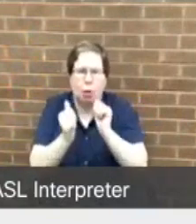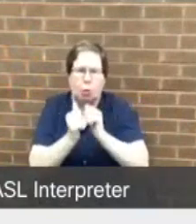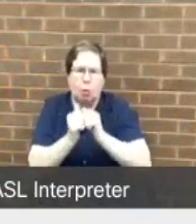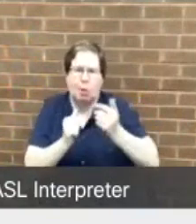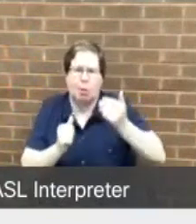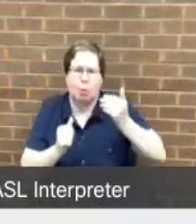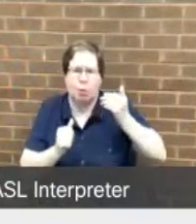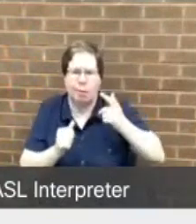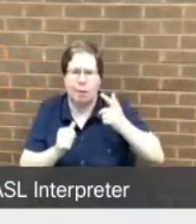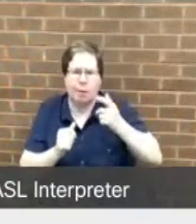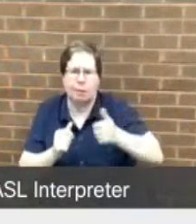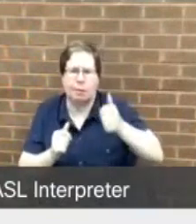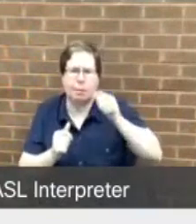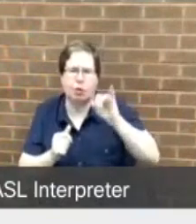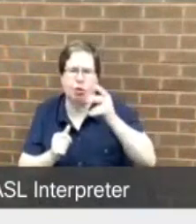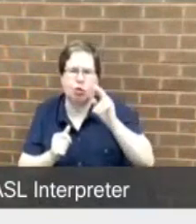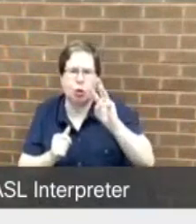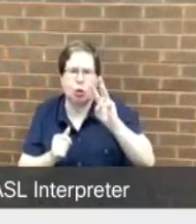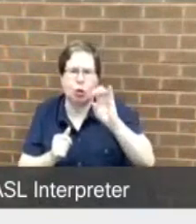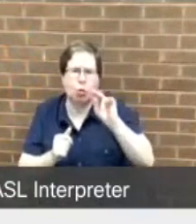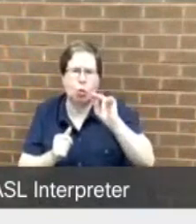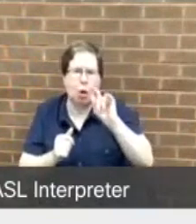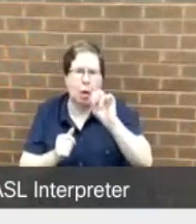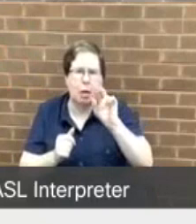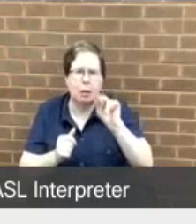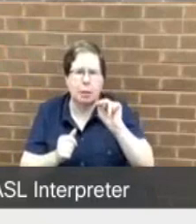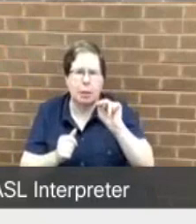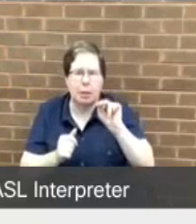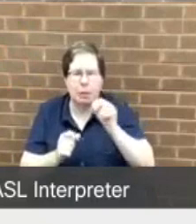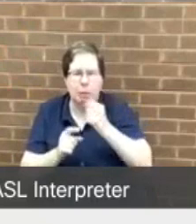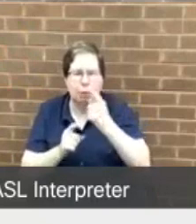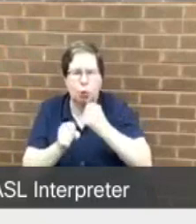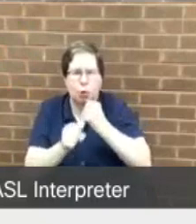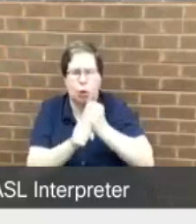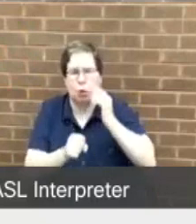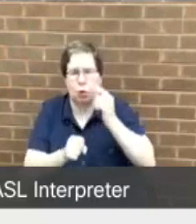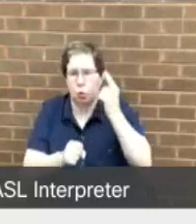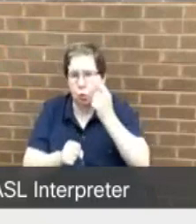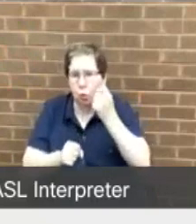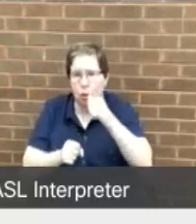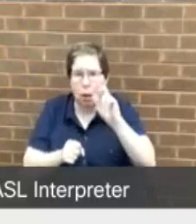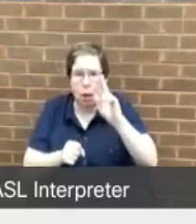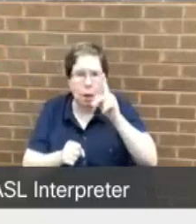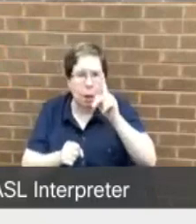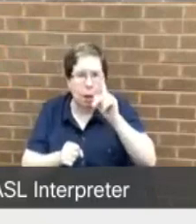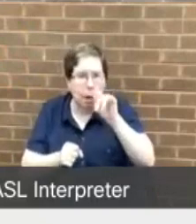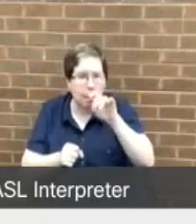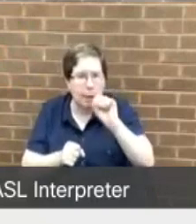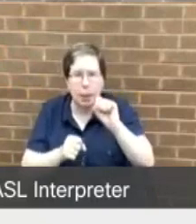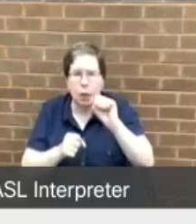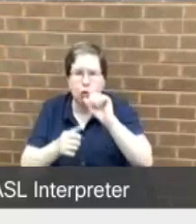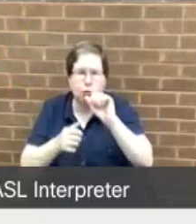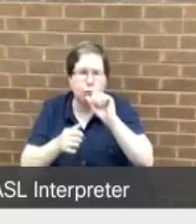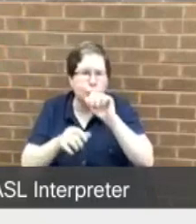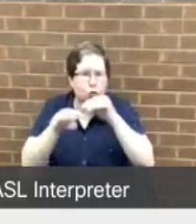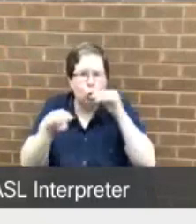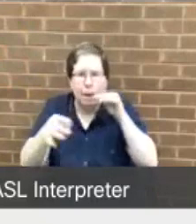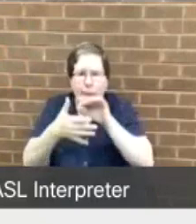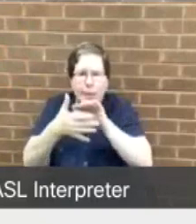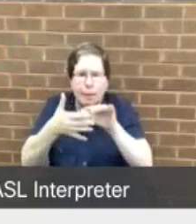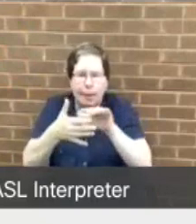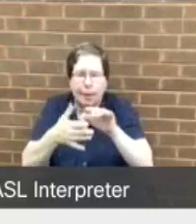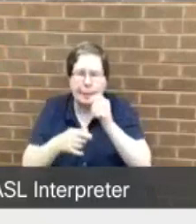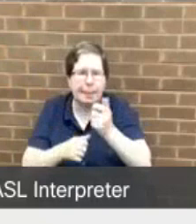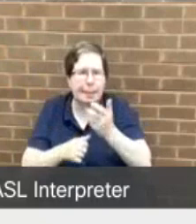council member John Weinstein a few years ago. Just wondering if there's been any updated traffic studies in that area, if there's anything